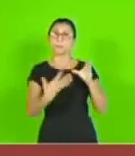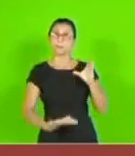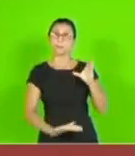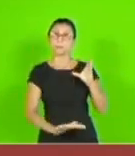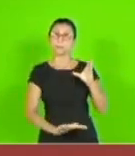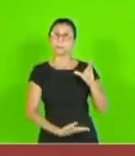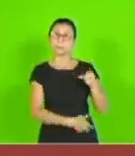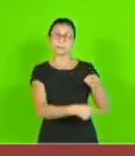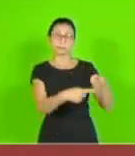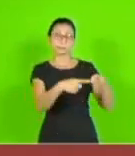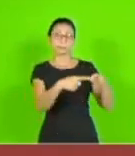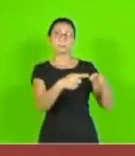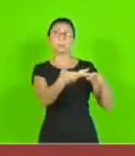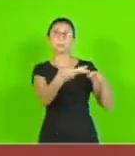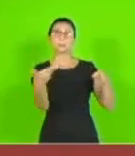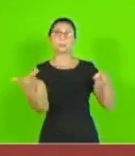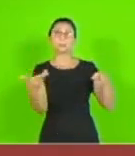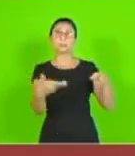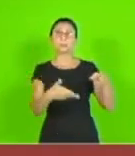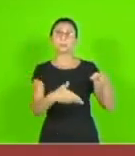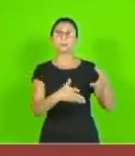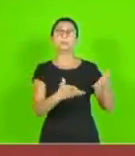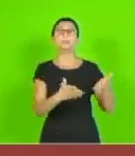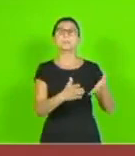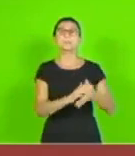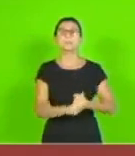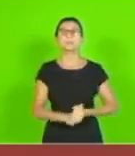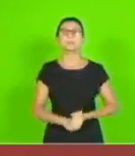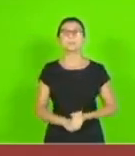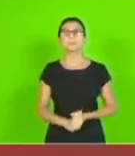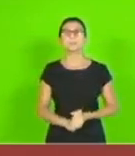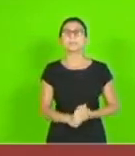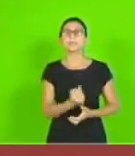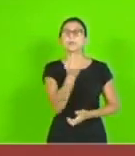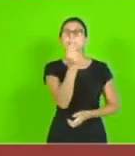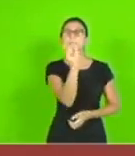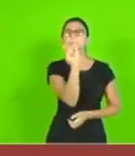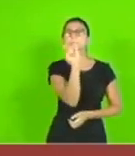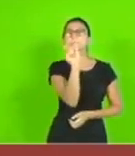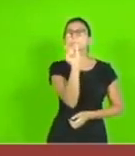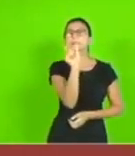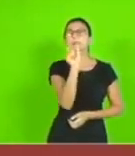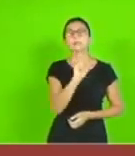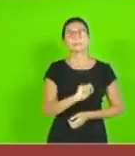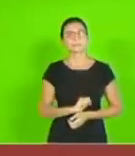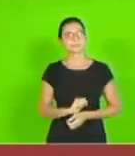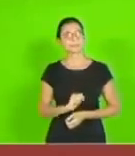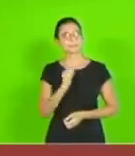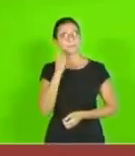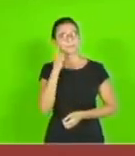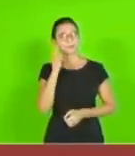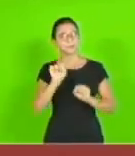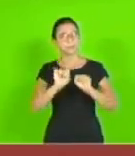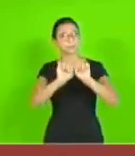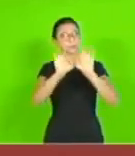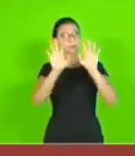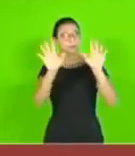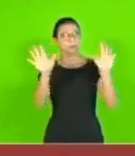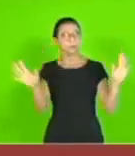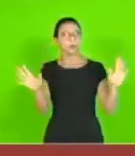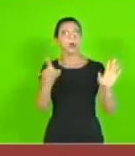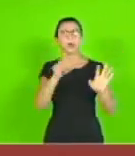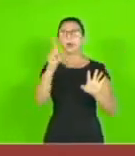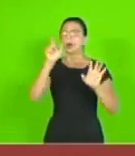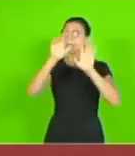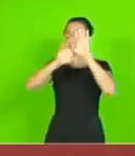What characterizes the second invitation? Does anyone know? One word that makes it very clear.